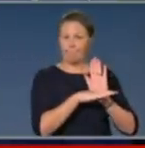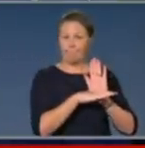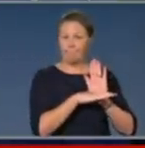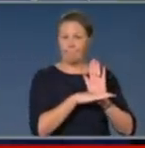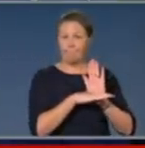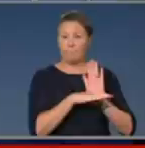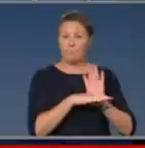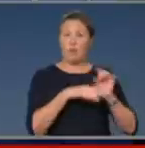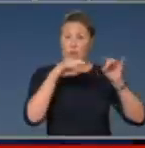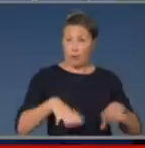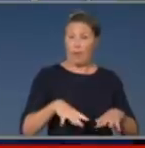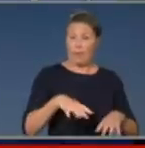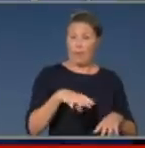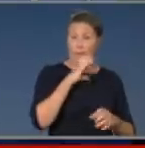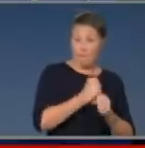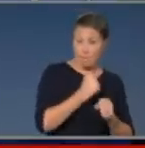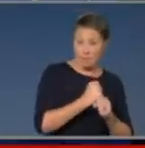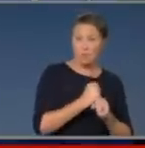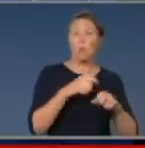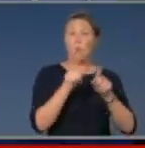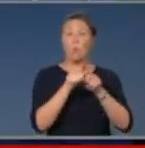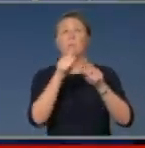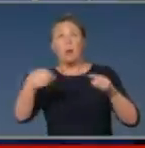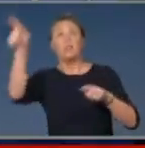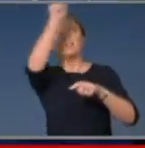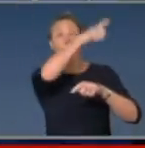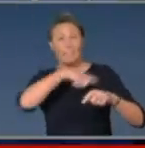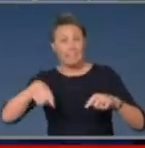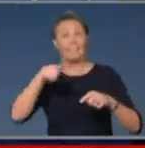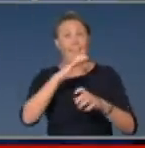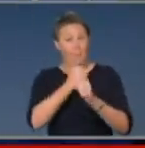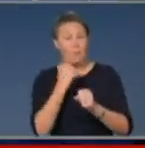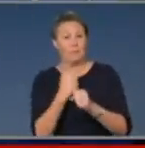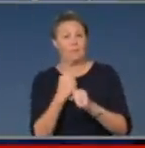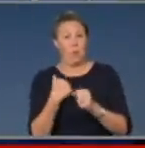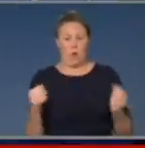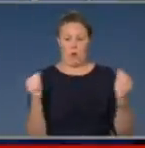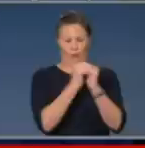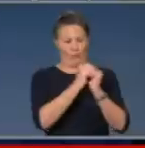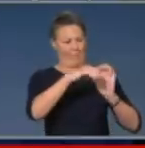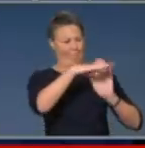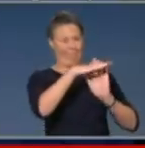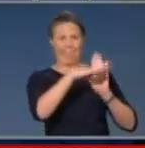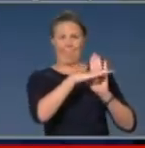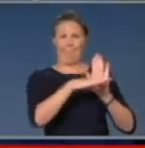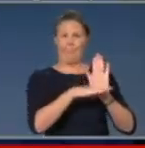federal level, and that will draw on these national principles that we have agreed today as part of the National Cabinet.